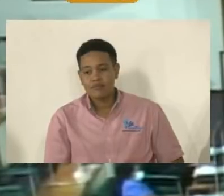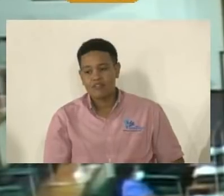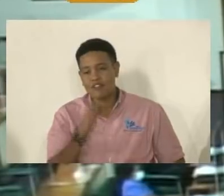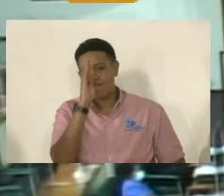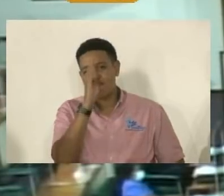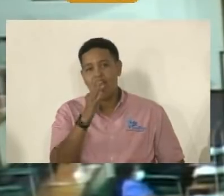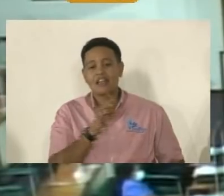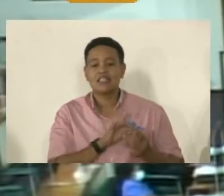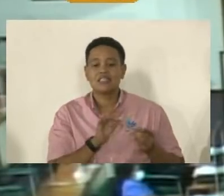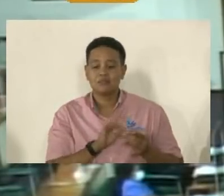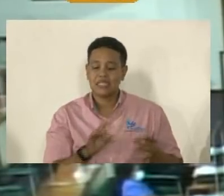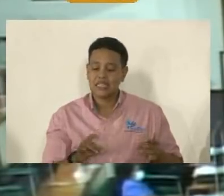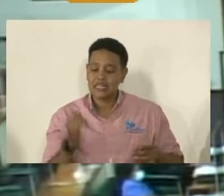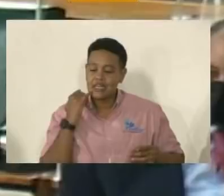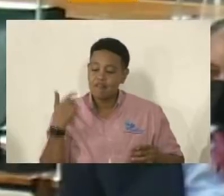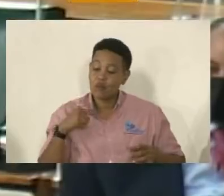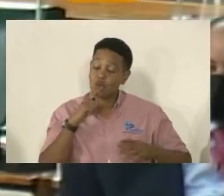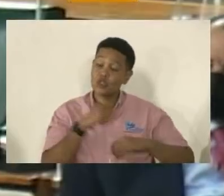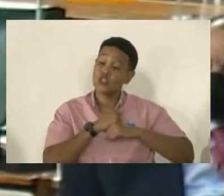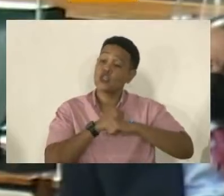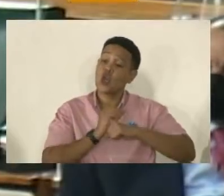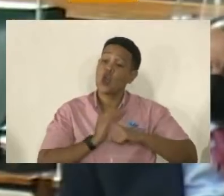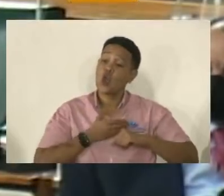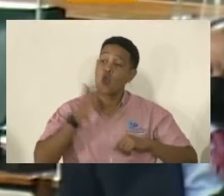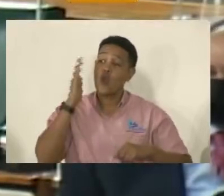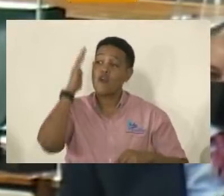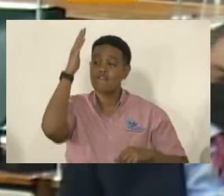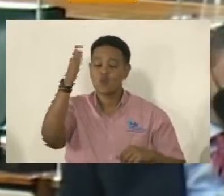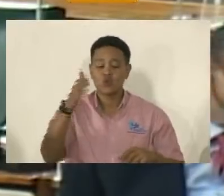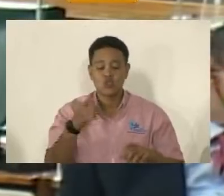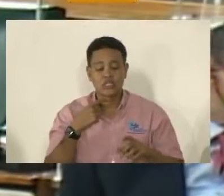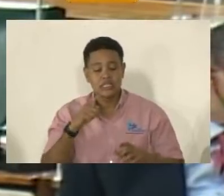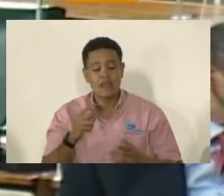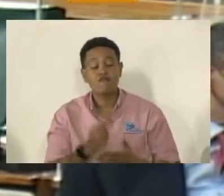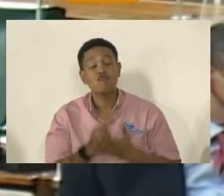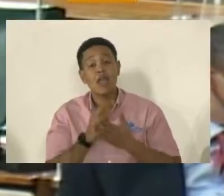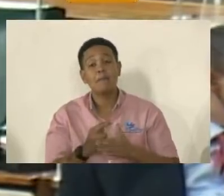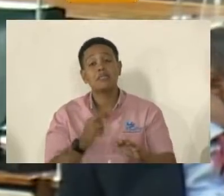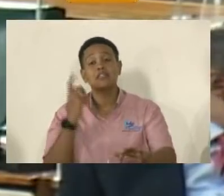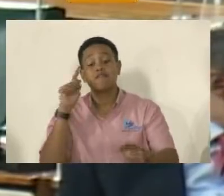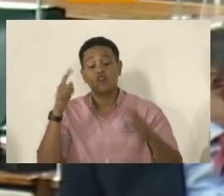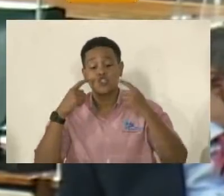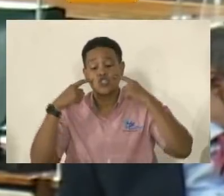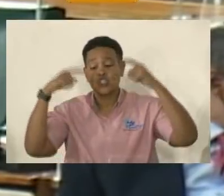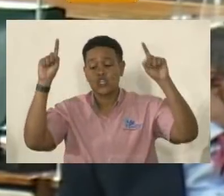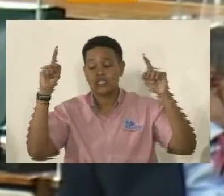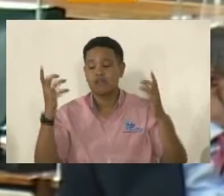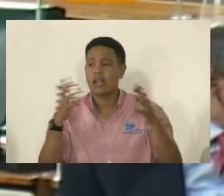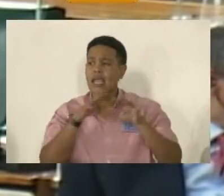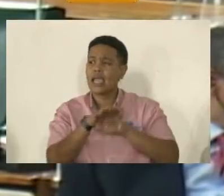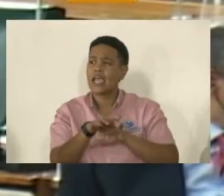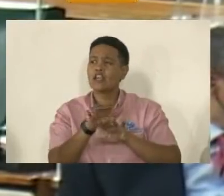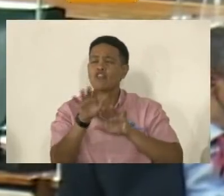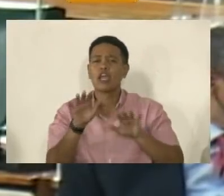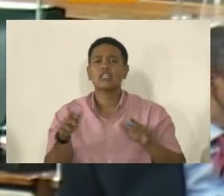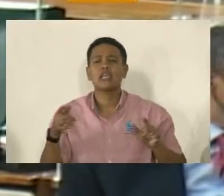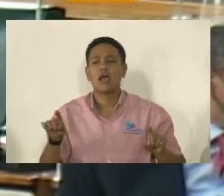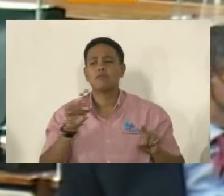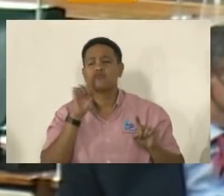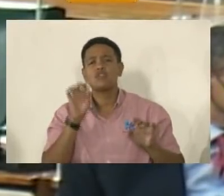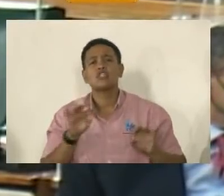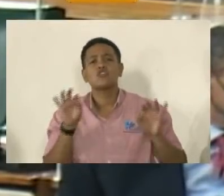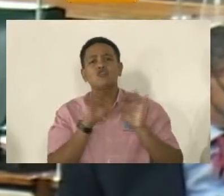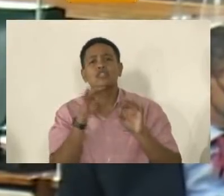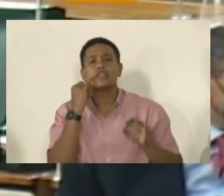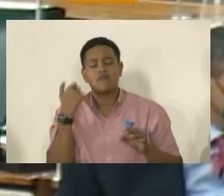Absolutely. If we are to secure our future, Mr. President, rehabilitation for successful reintegration is critical if we are